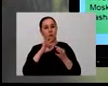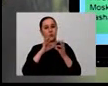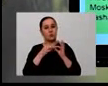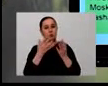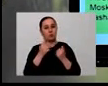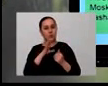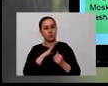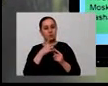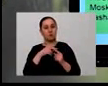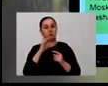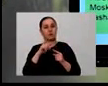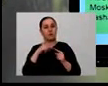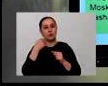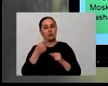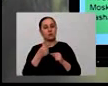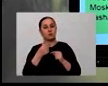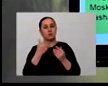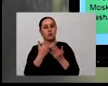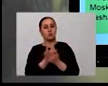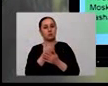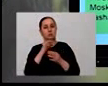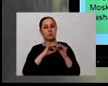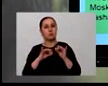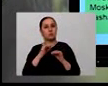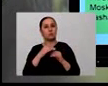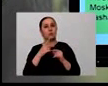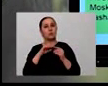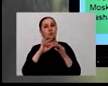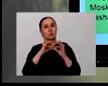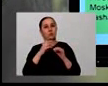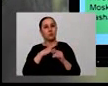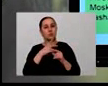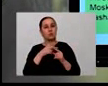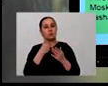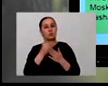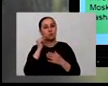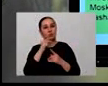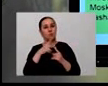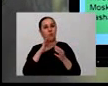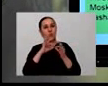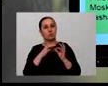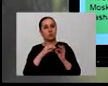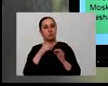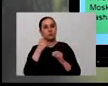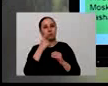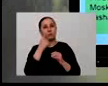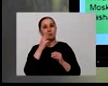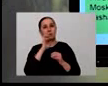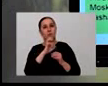mustahkamlab olsak-da, keyin yana suhbatimizni davom ettirsak. Mustahkamlash uchun aziz o'quvchilar, quyidagi